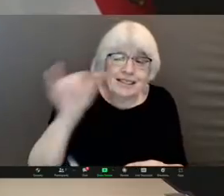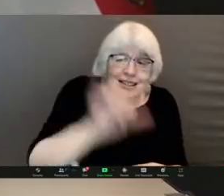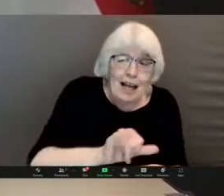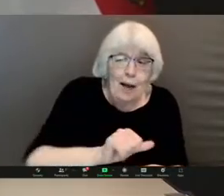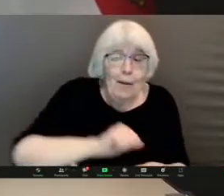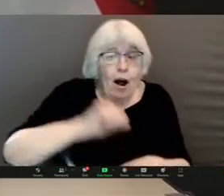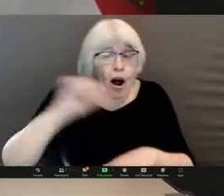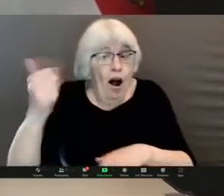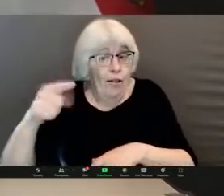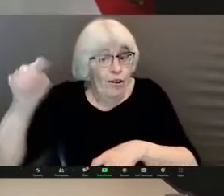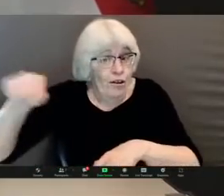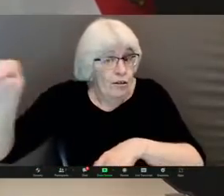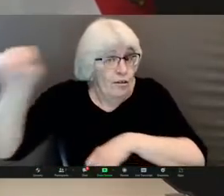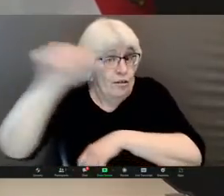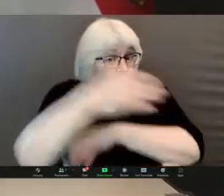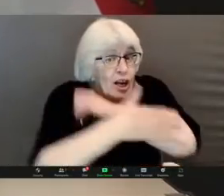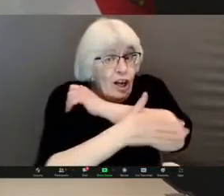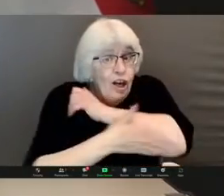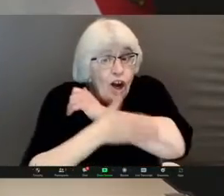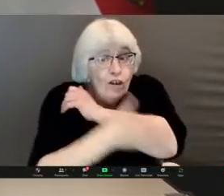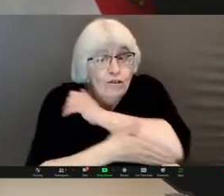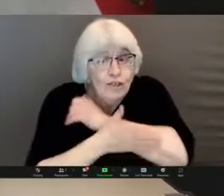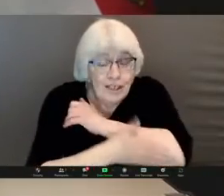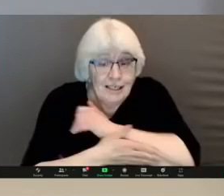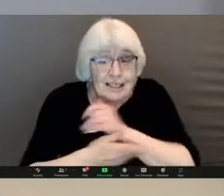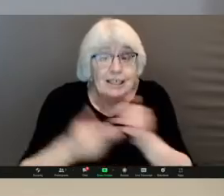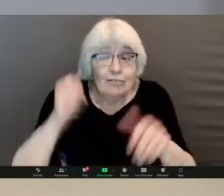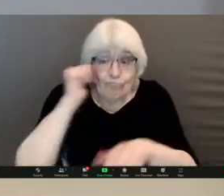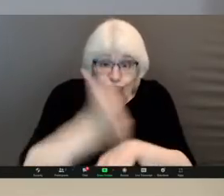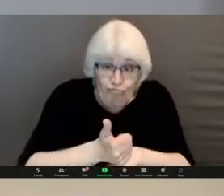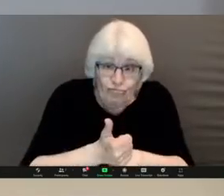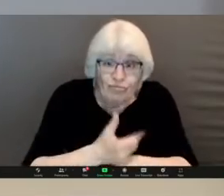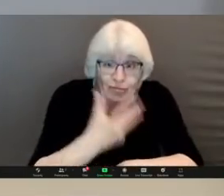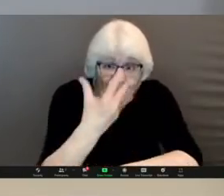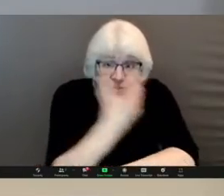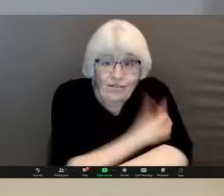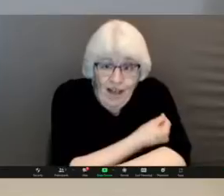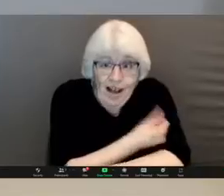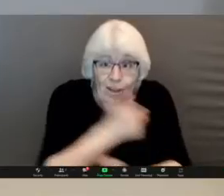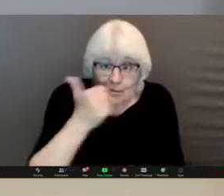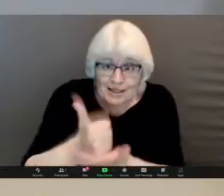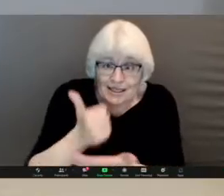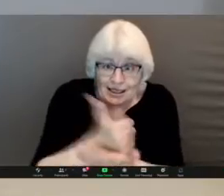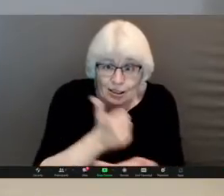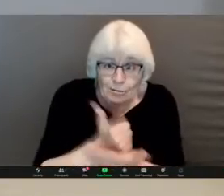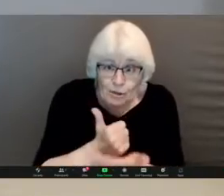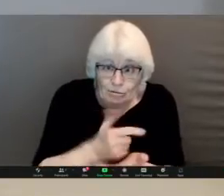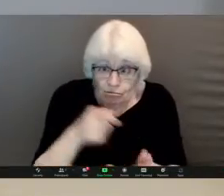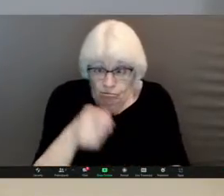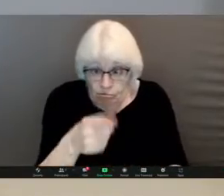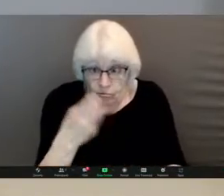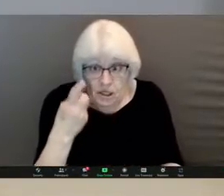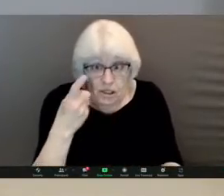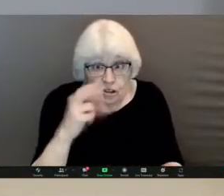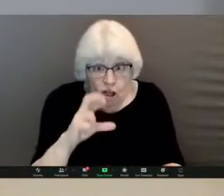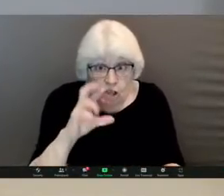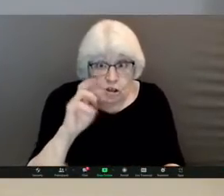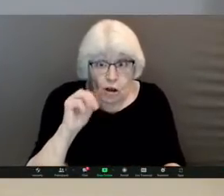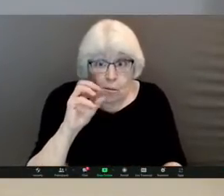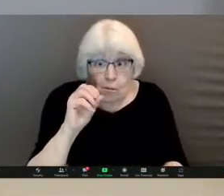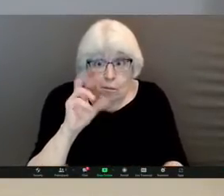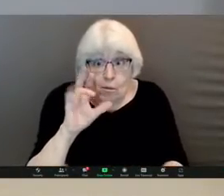Follow-up question. Sure. Did you need to add anything more to that, Dr. Moore? Or? I think the Premier's outlined that very well. I think it's going to